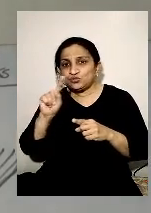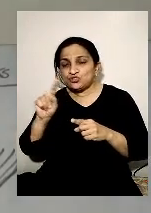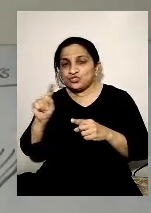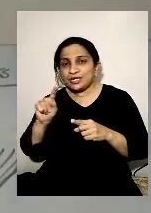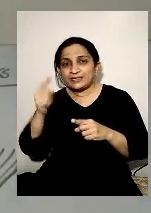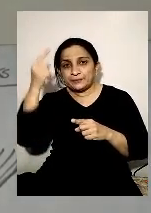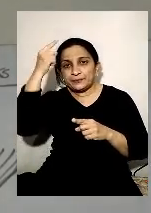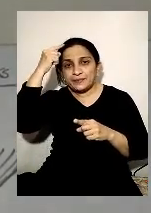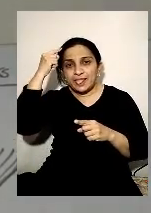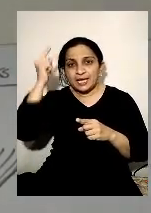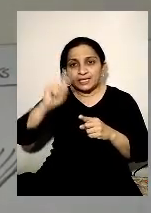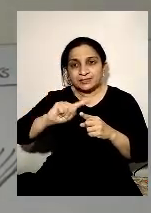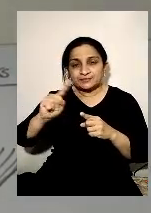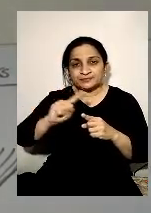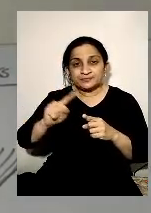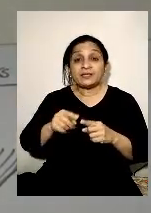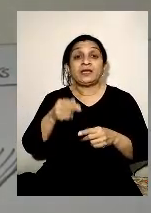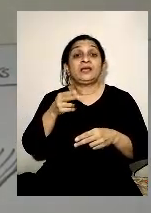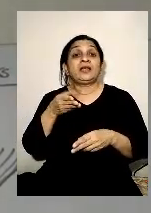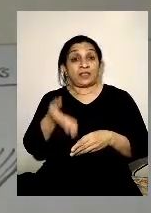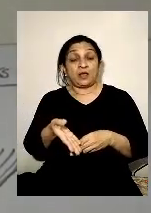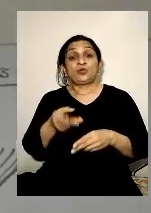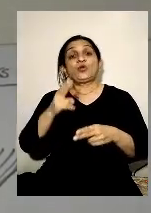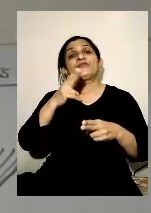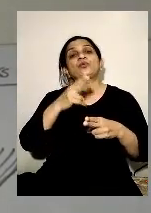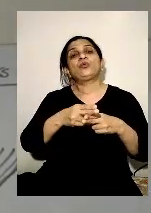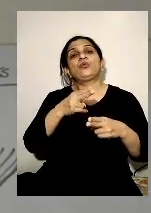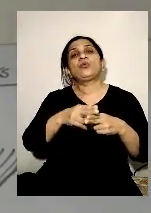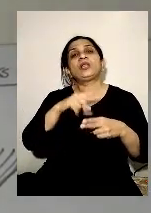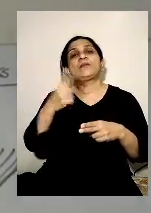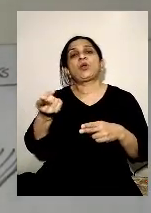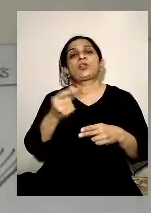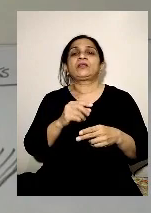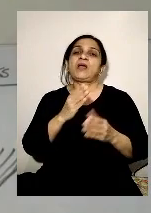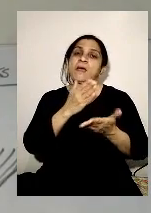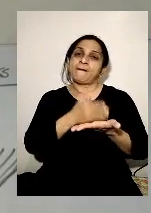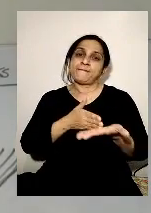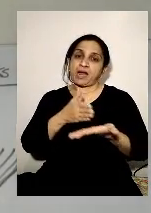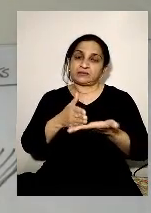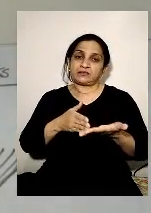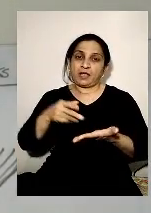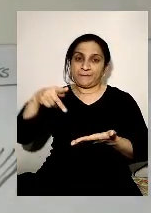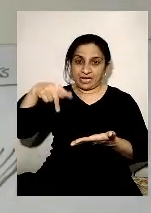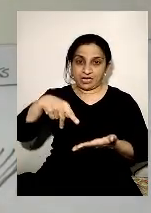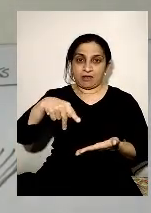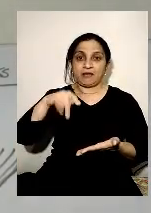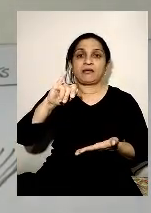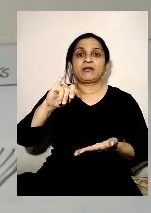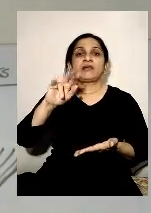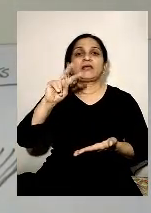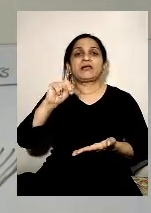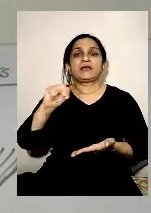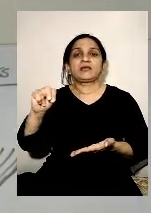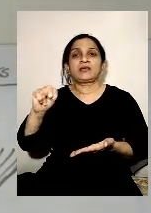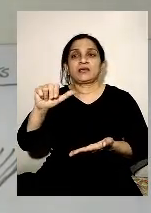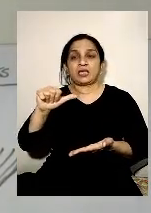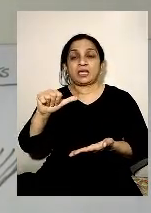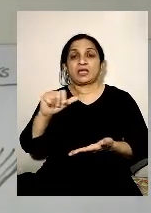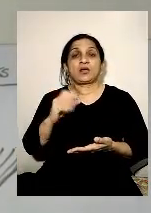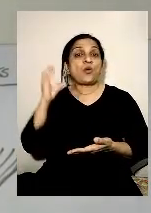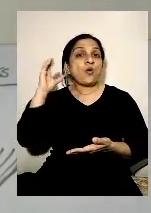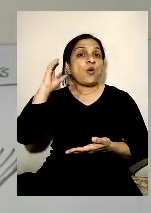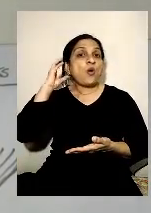label the parts now P now this is the auditory canal